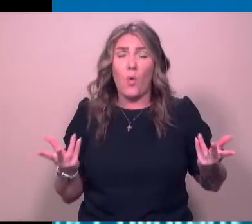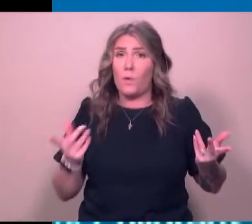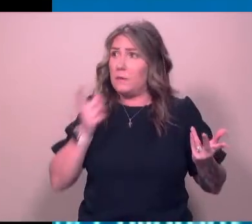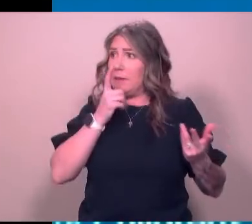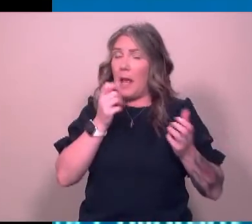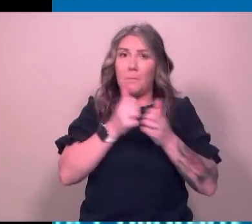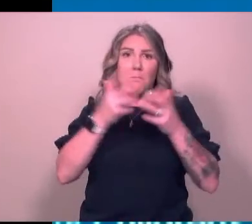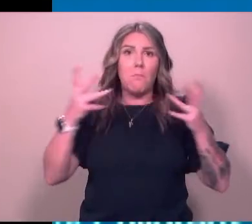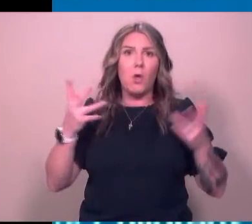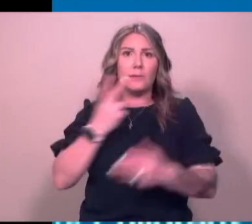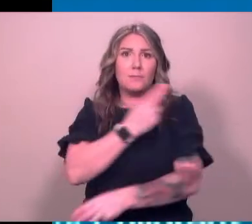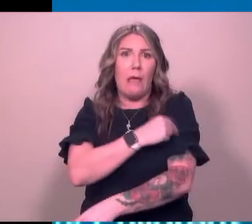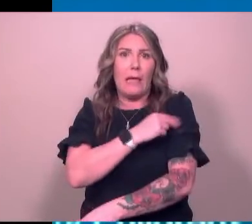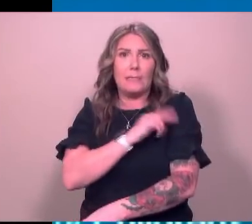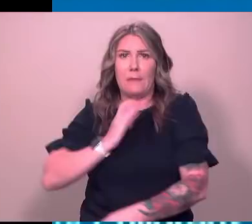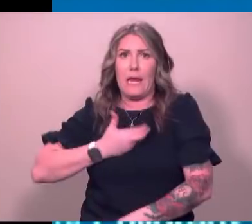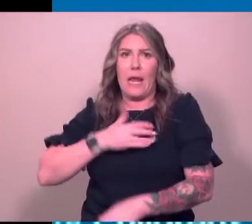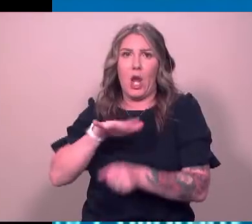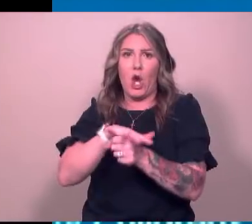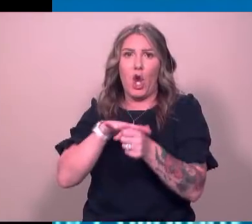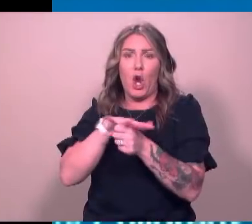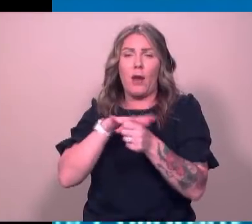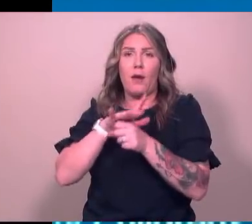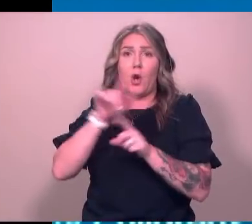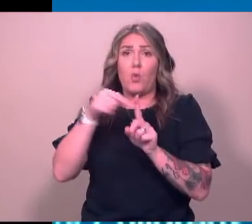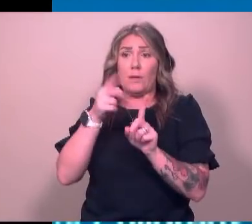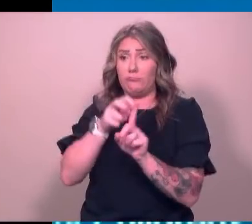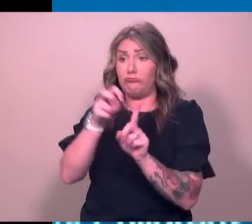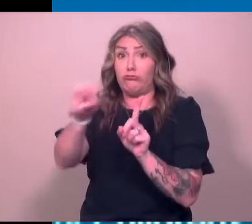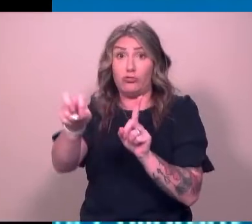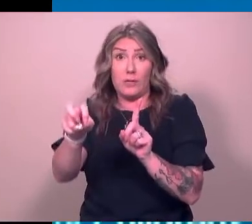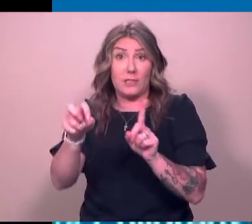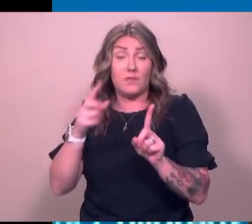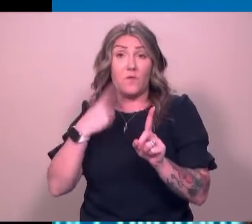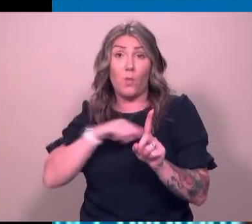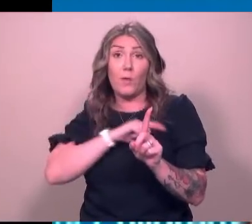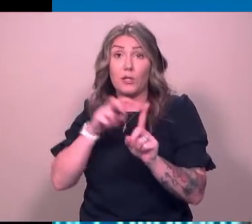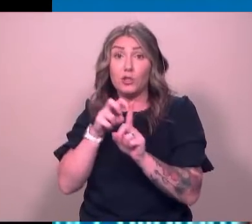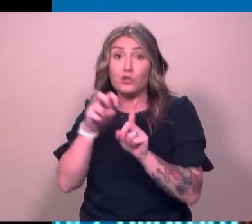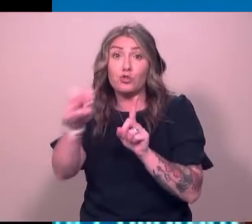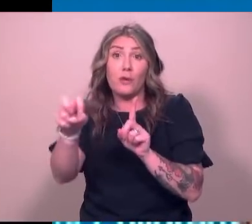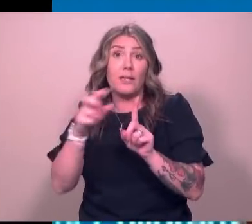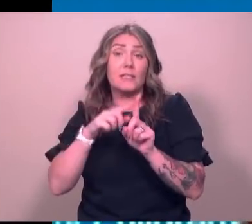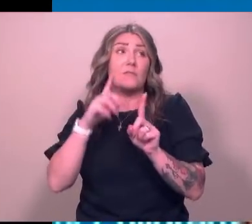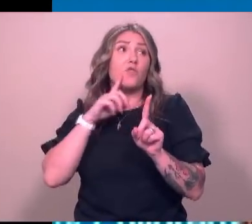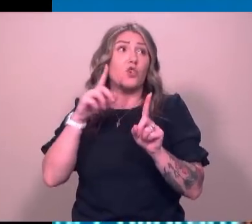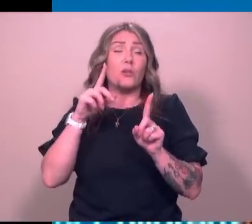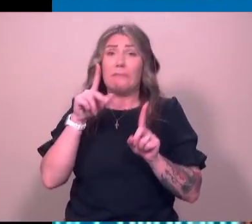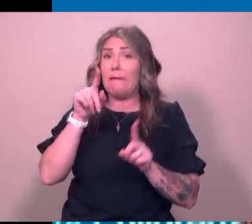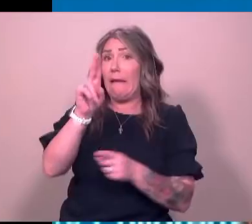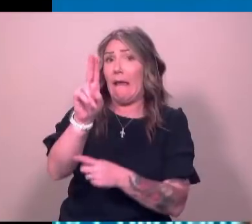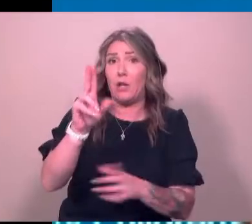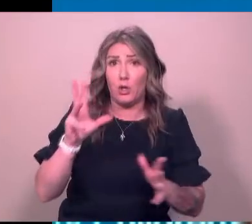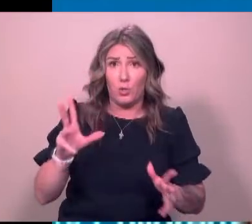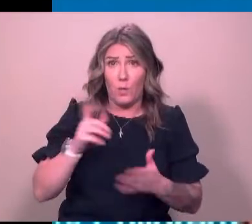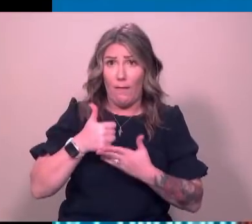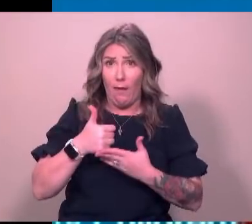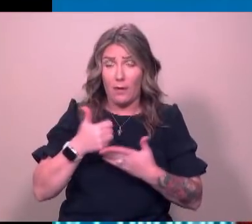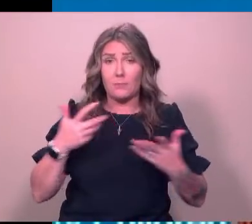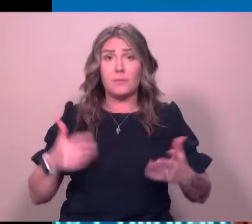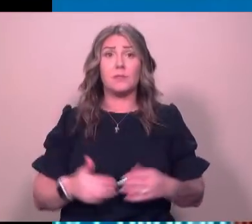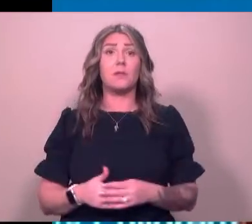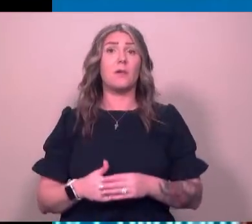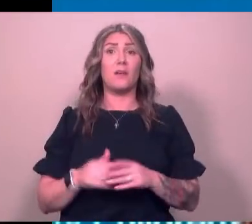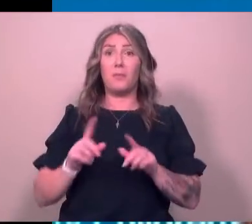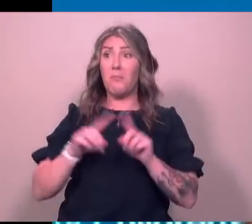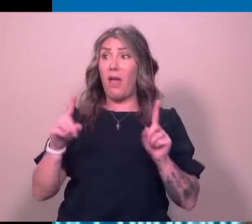multiple hospitals in our area. When we transfer out, we are transferring out. KU certainly helps. But